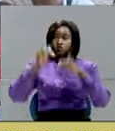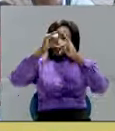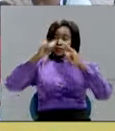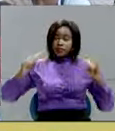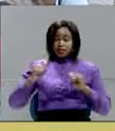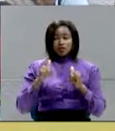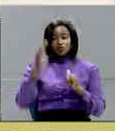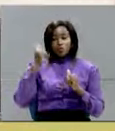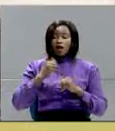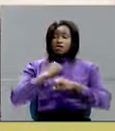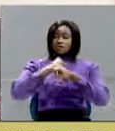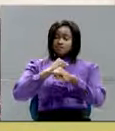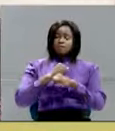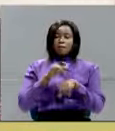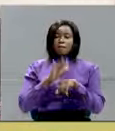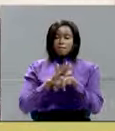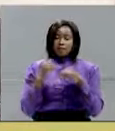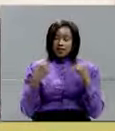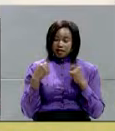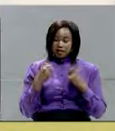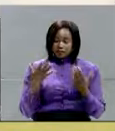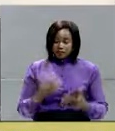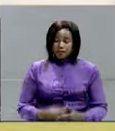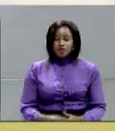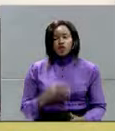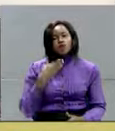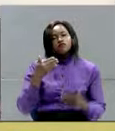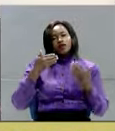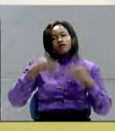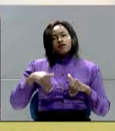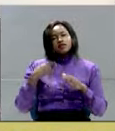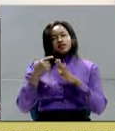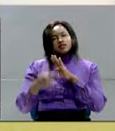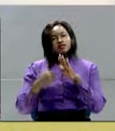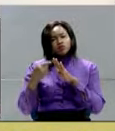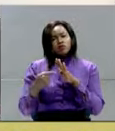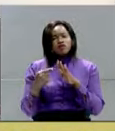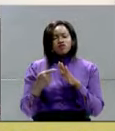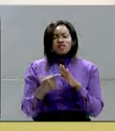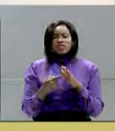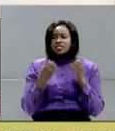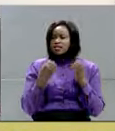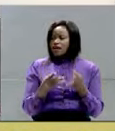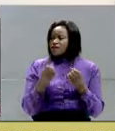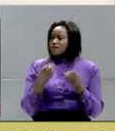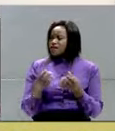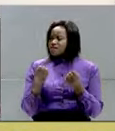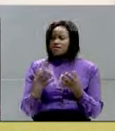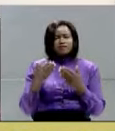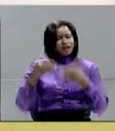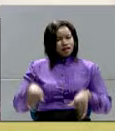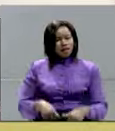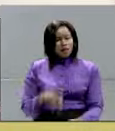malaria infection. We want you to avoid situations that are unhygienic, that will lead you